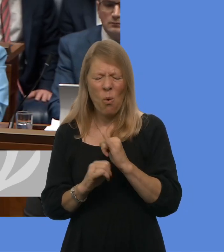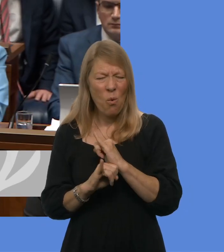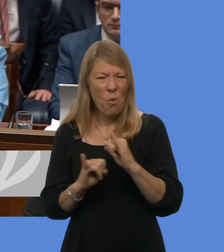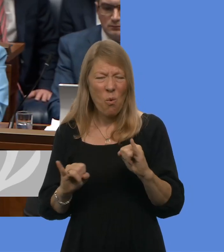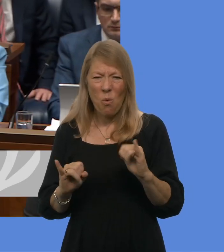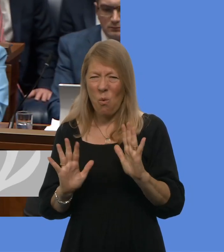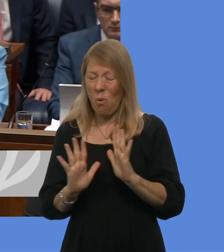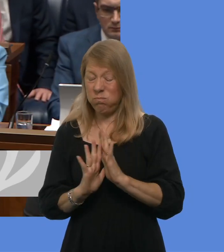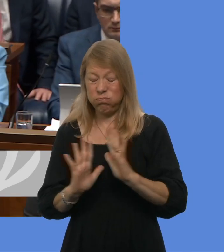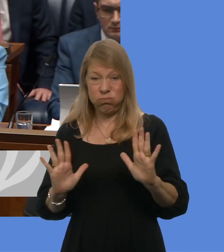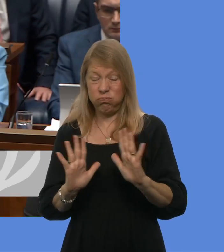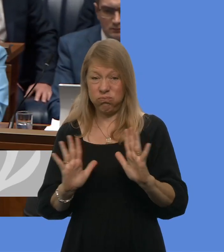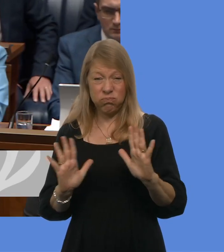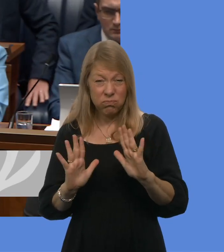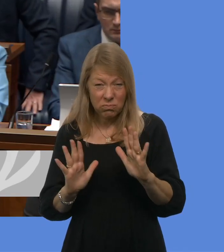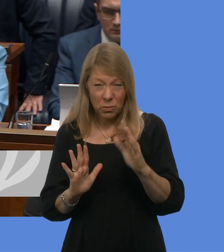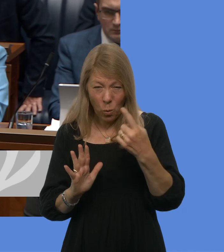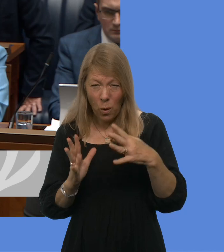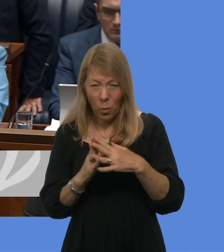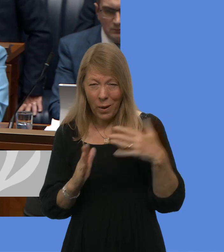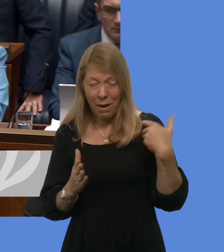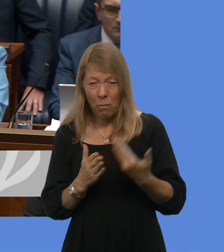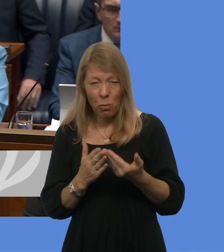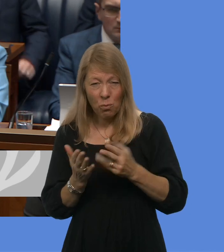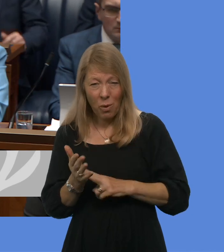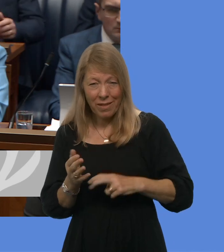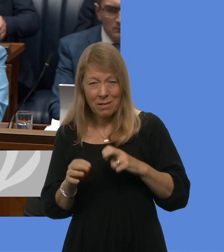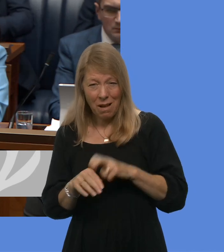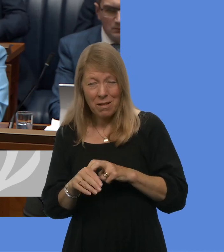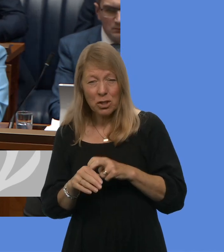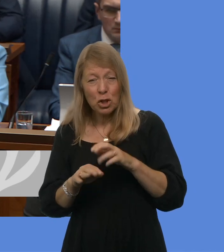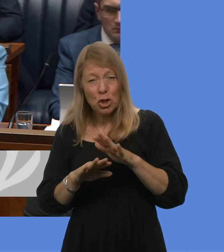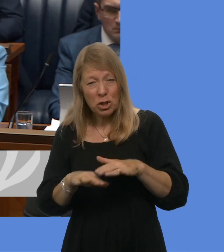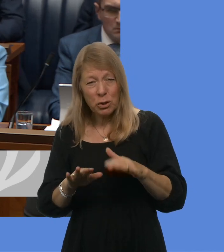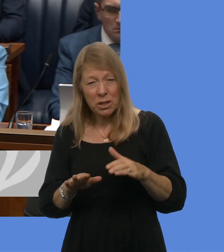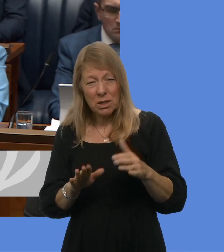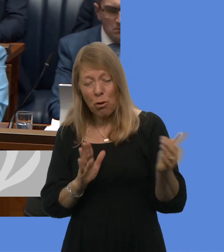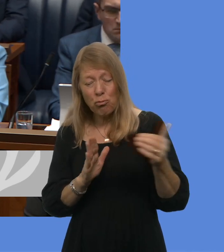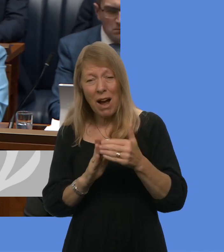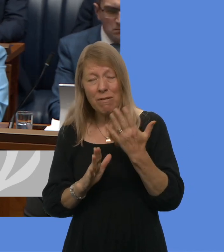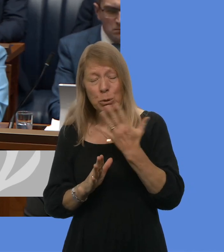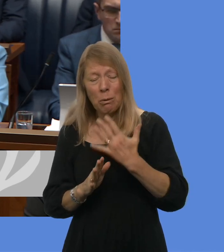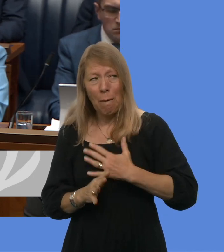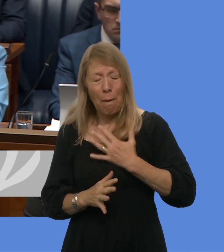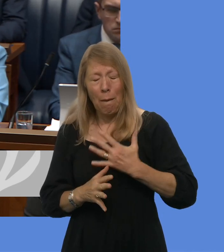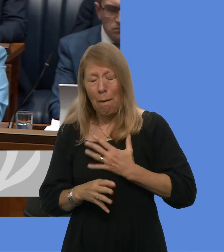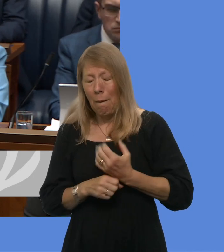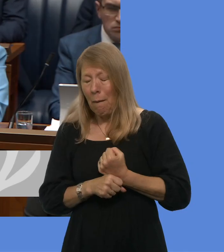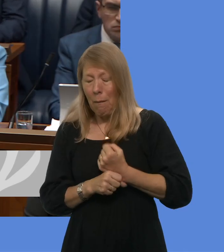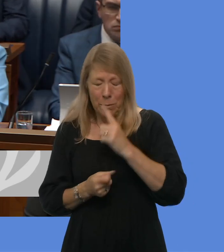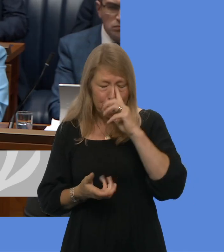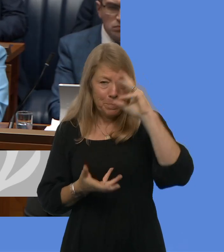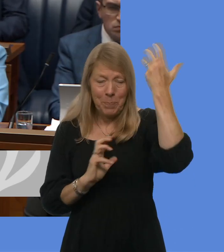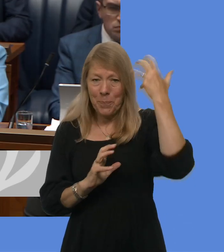that we have been, over the past week, dealing with children who have been coming into school traumatised, showing all of the signs of